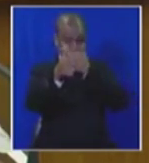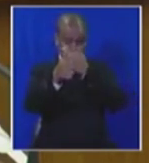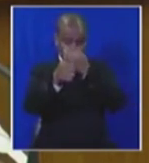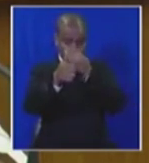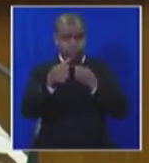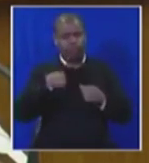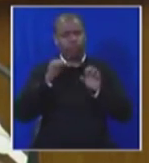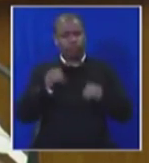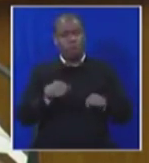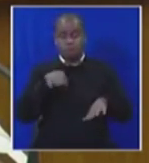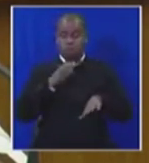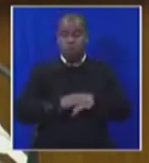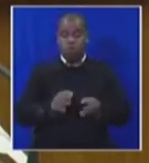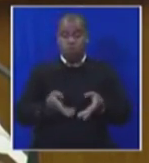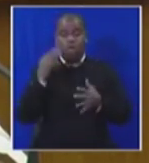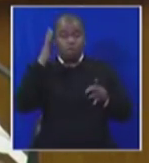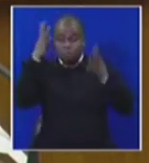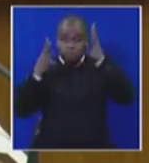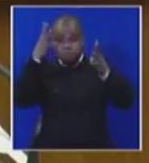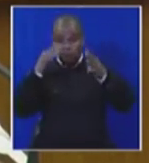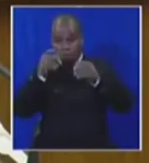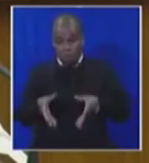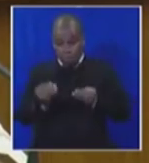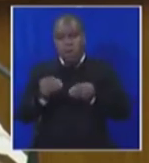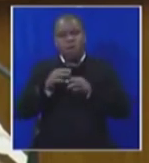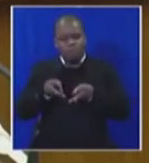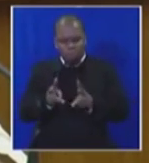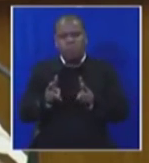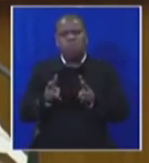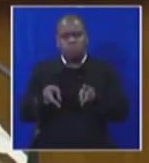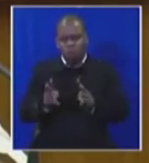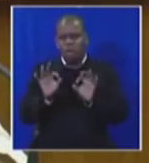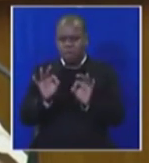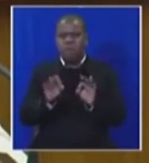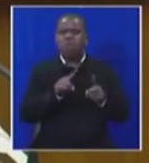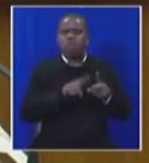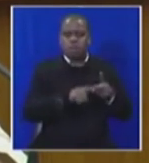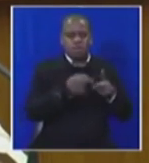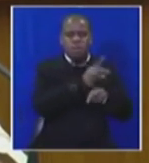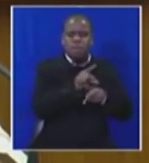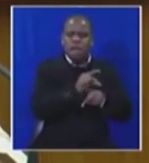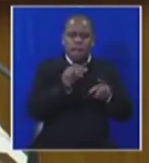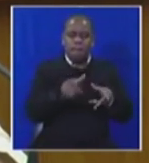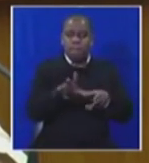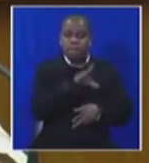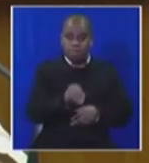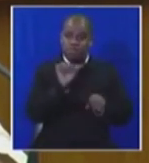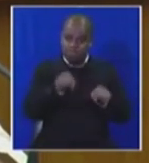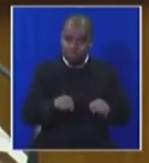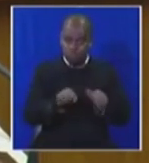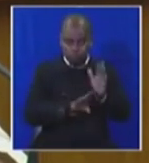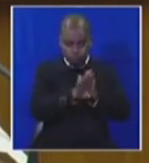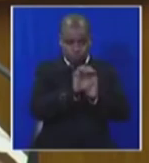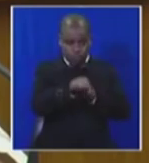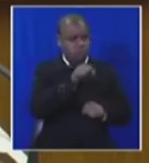for bold, innovative, comprehensive, and workable plans to move the country forward. Your speech, sadly, provided none of